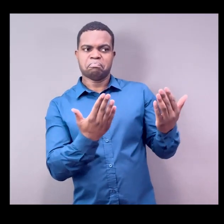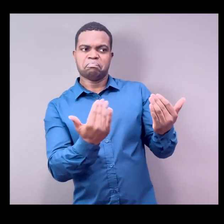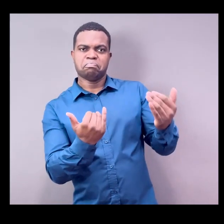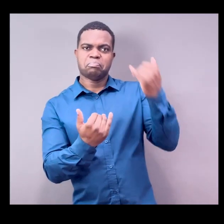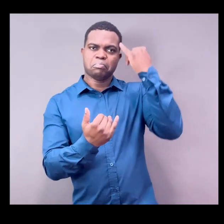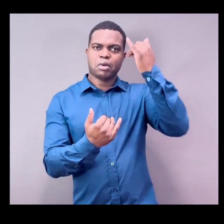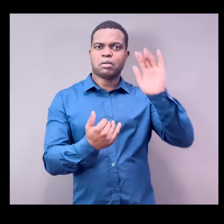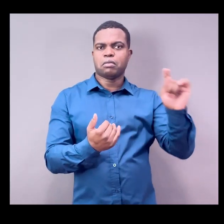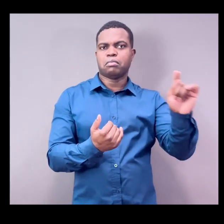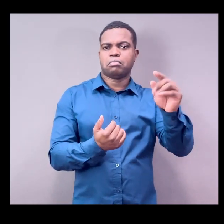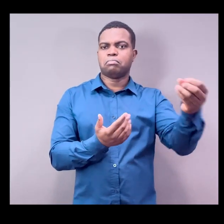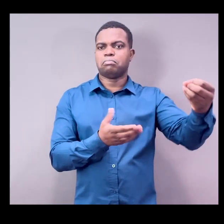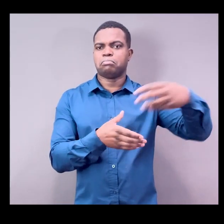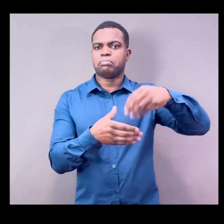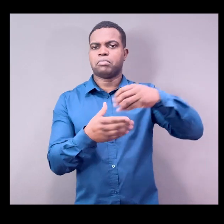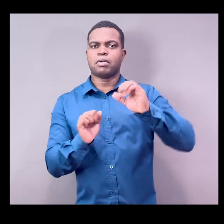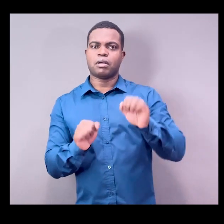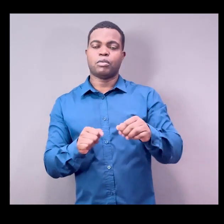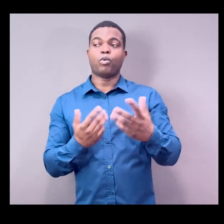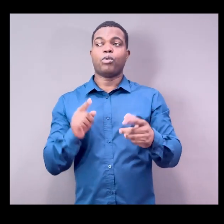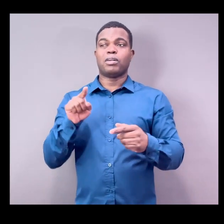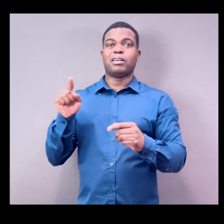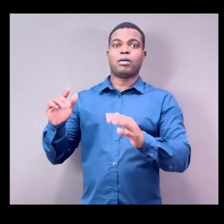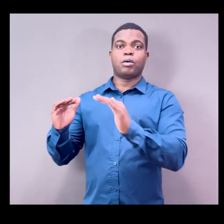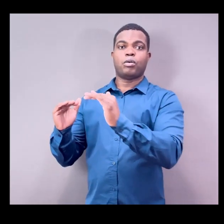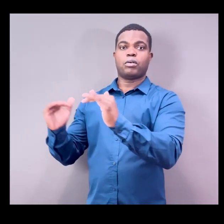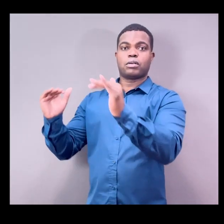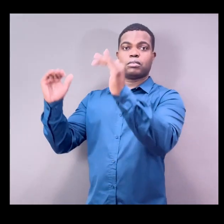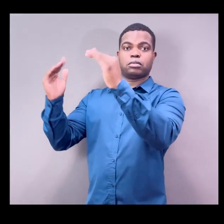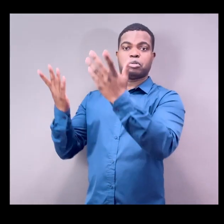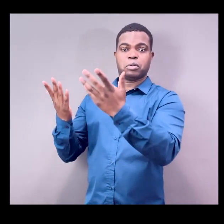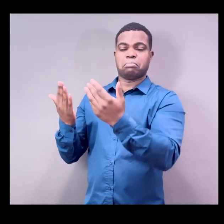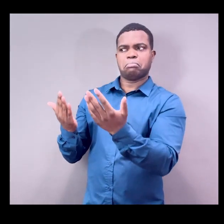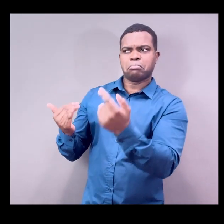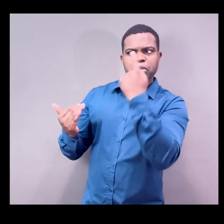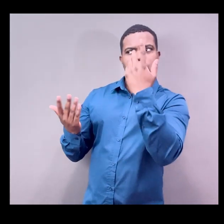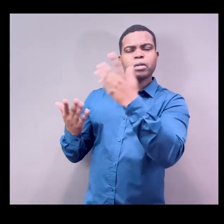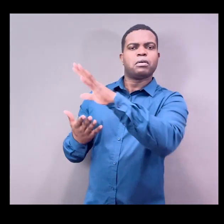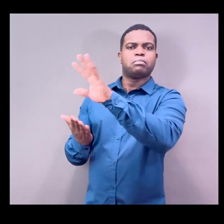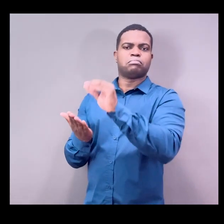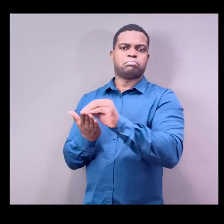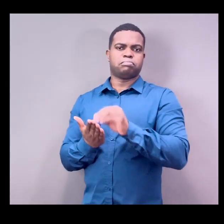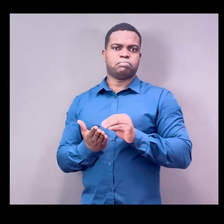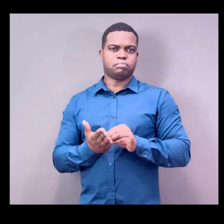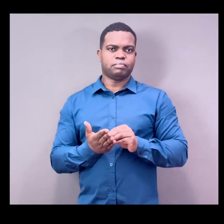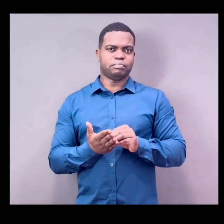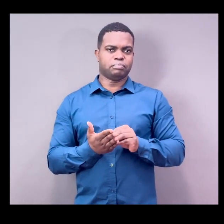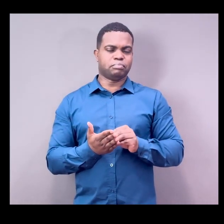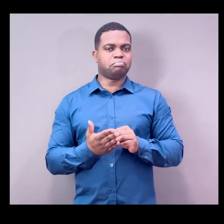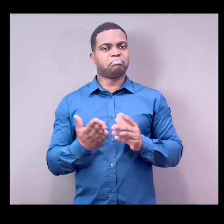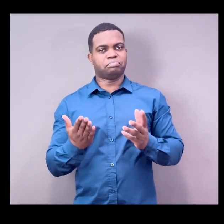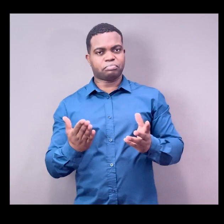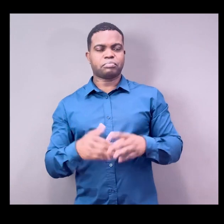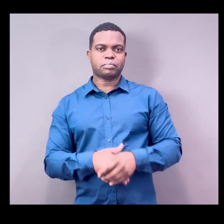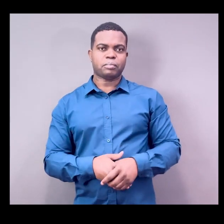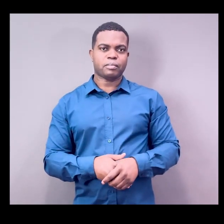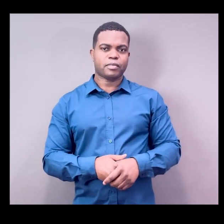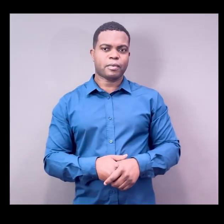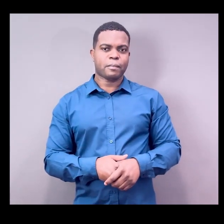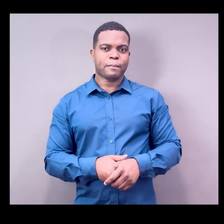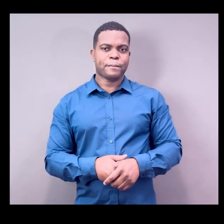stakeholders. It could be other organizations, it could be partner organizations, so that they'll be able